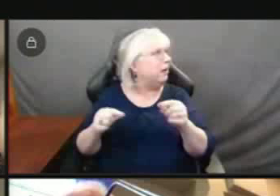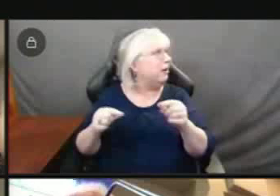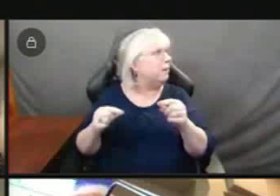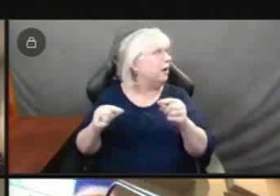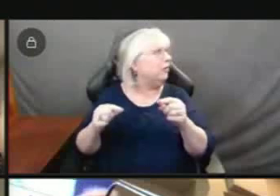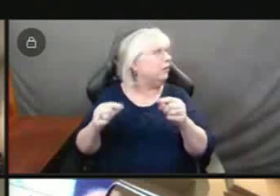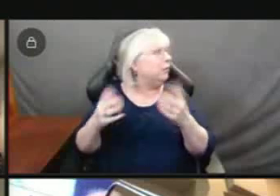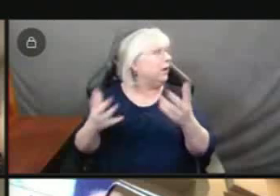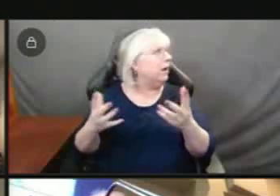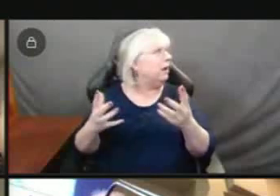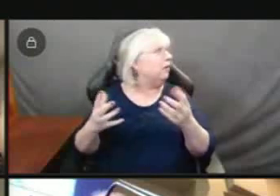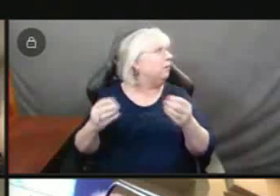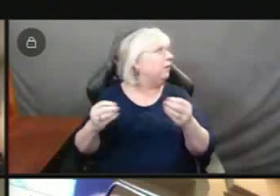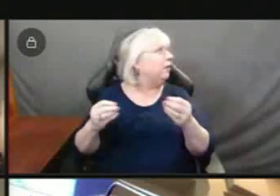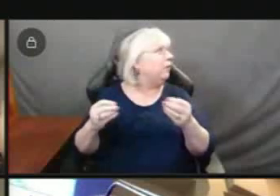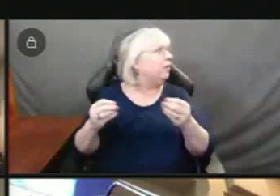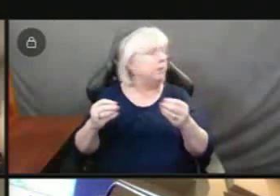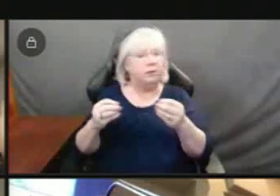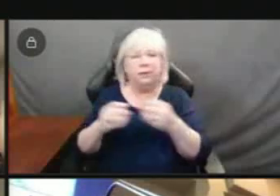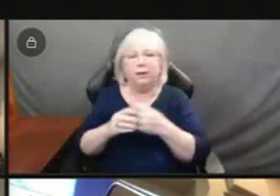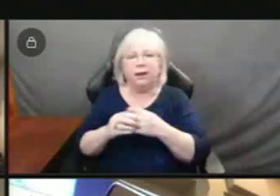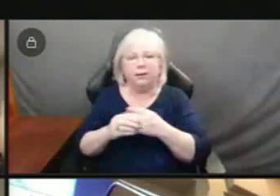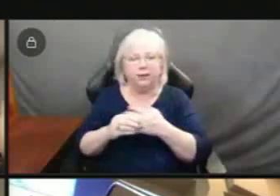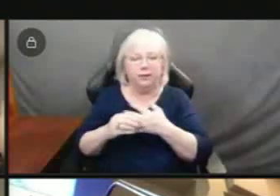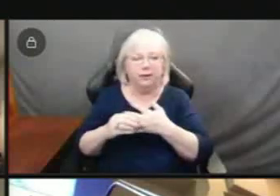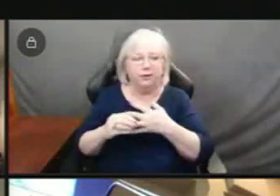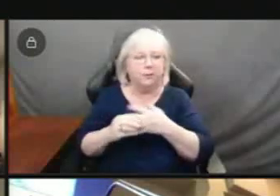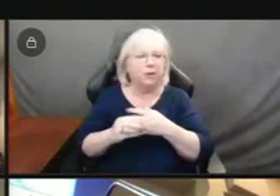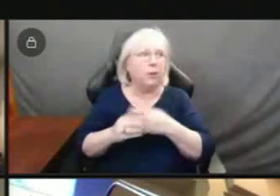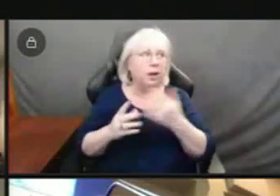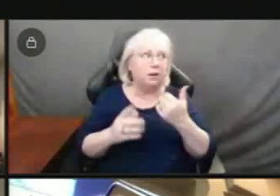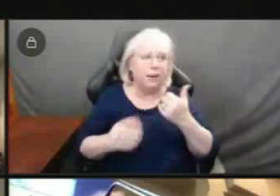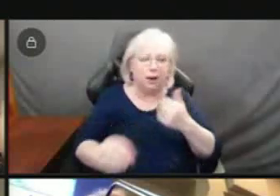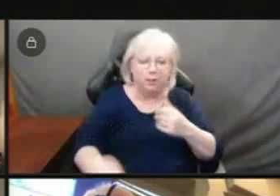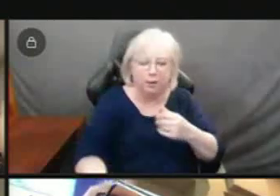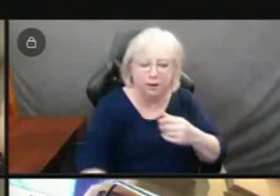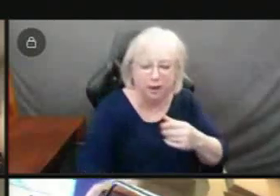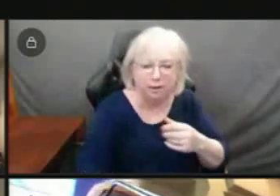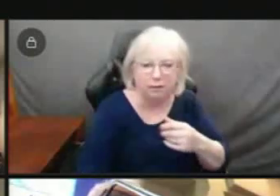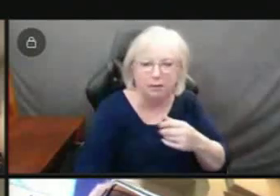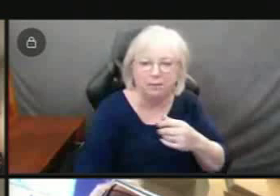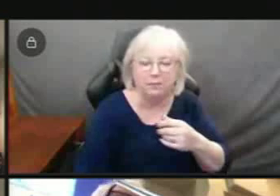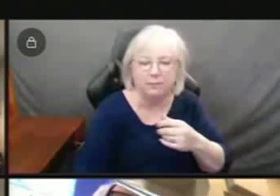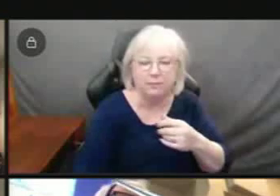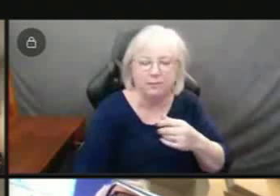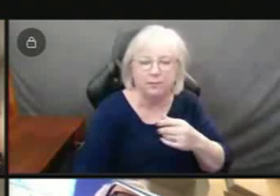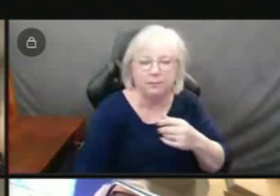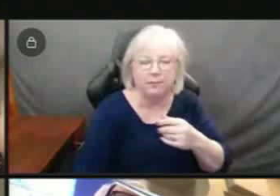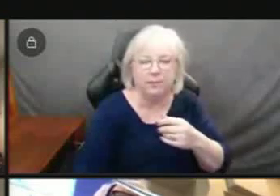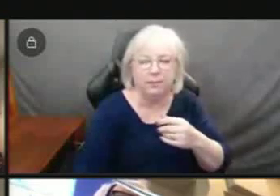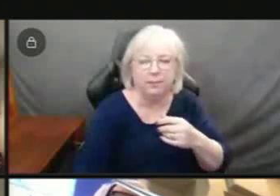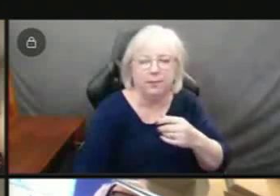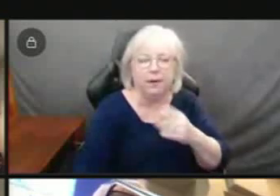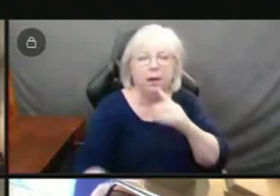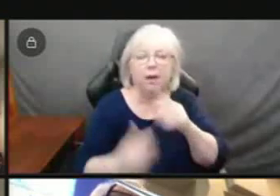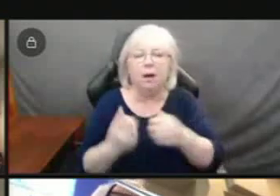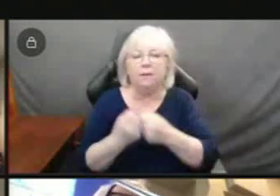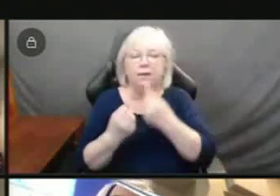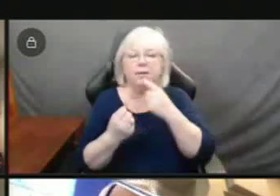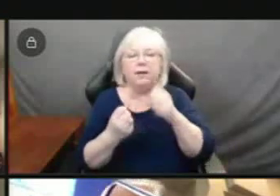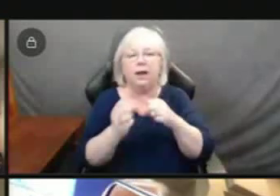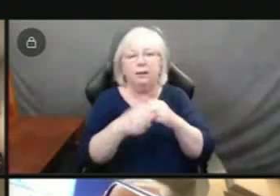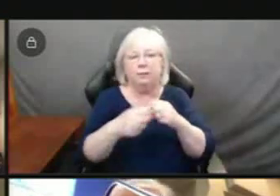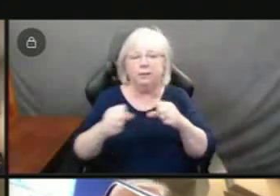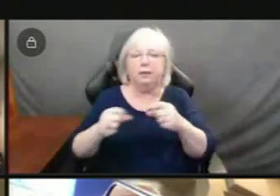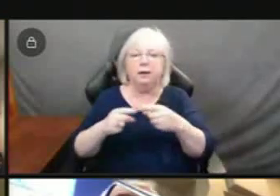21 and not a part of the consent. There a motion? So move. Is there a second? All those in favor, please say aye.